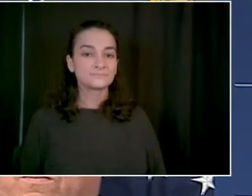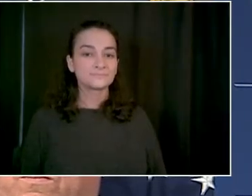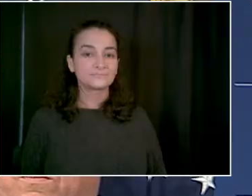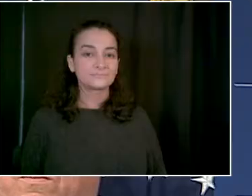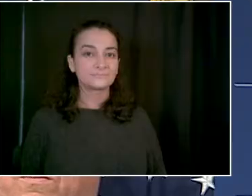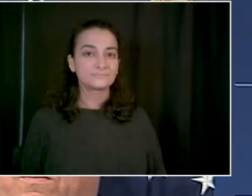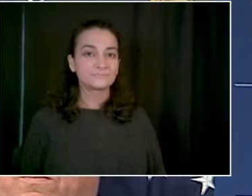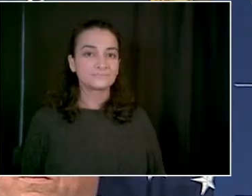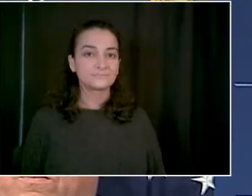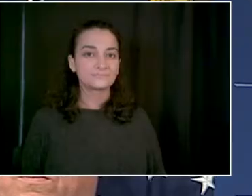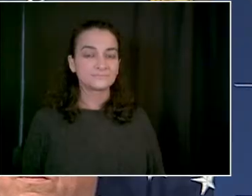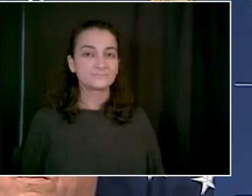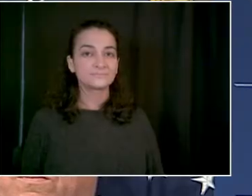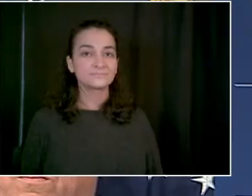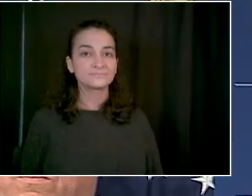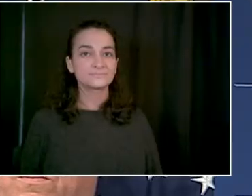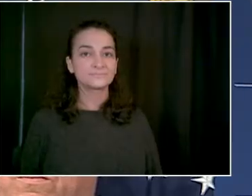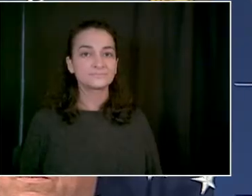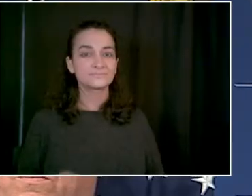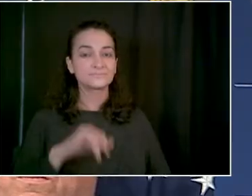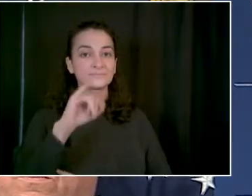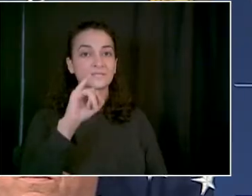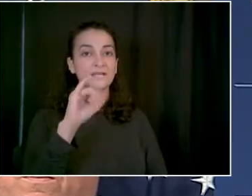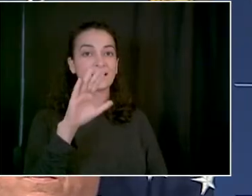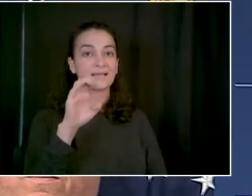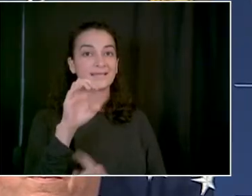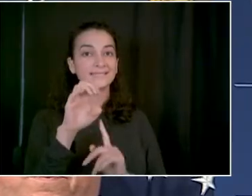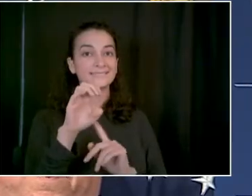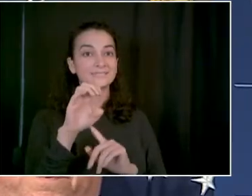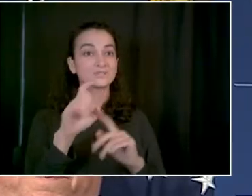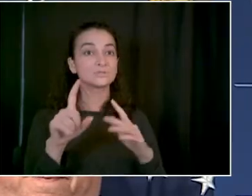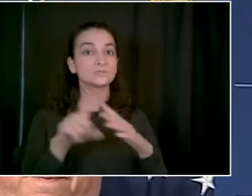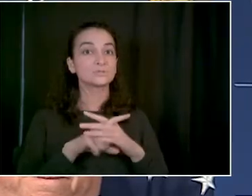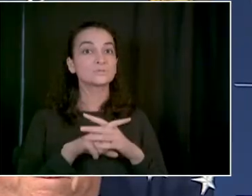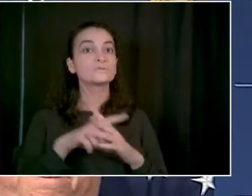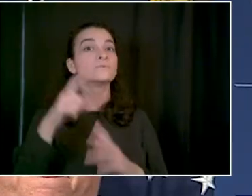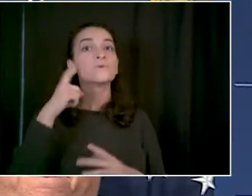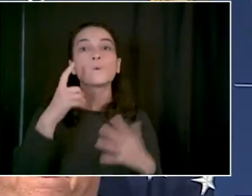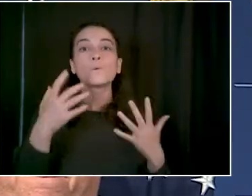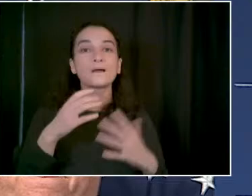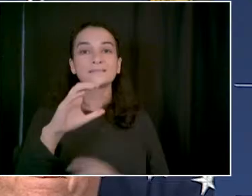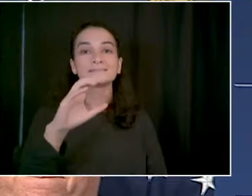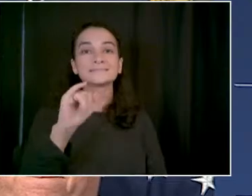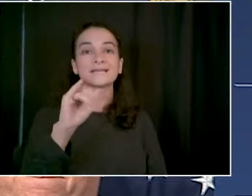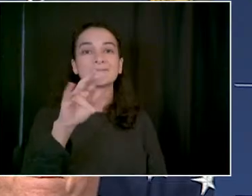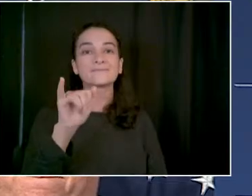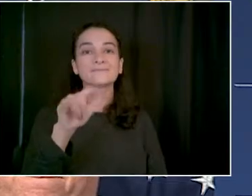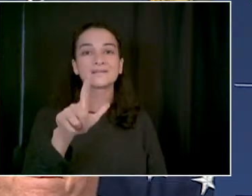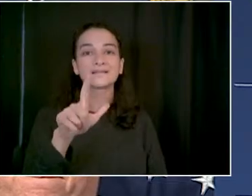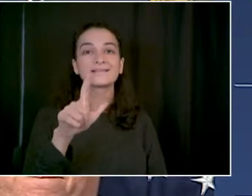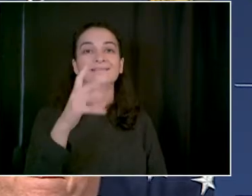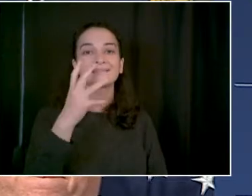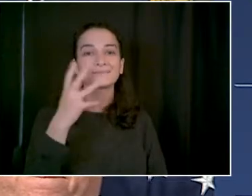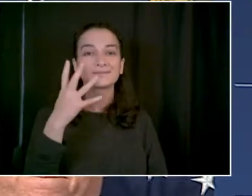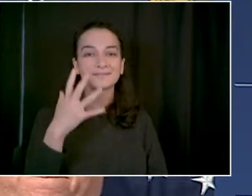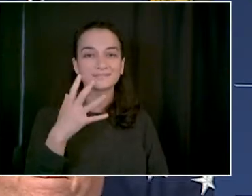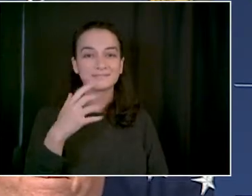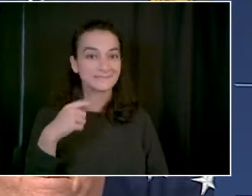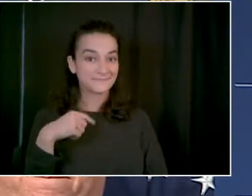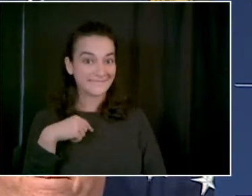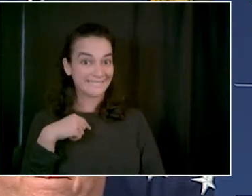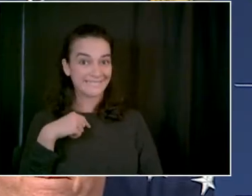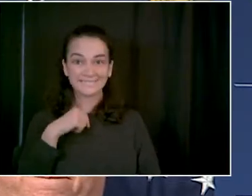immigration enforcement, and the NYPD does not participate in civil immigration enforcement. And our officers did a tremendous